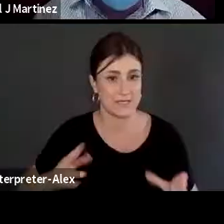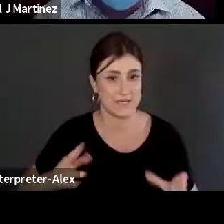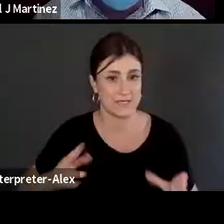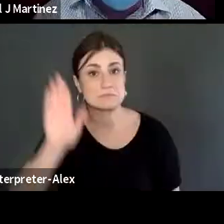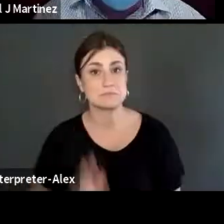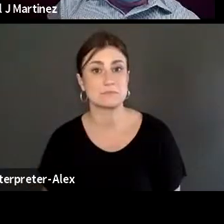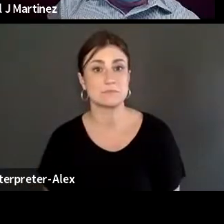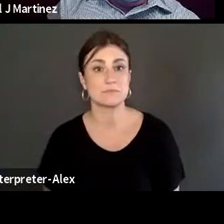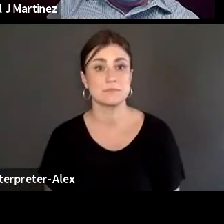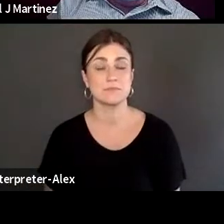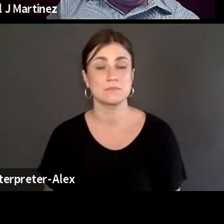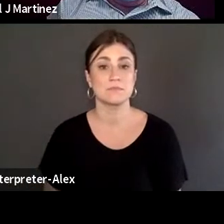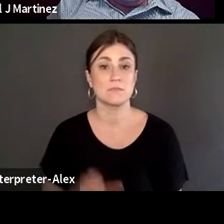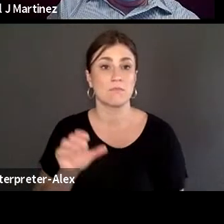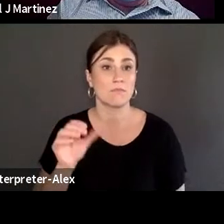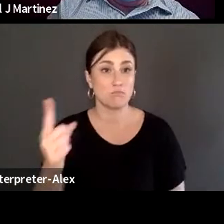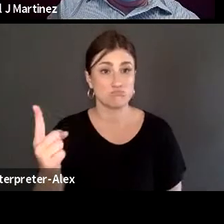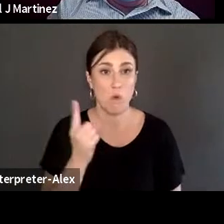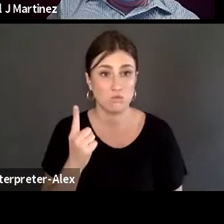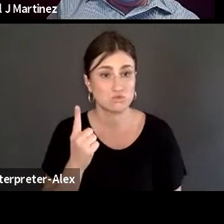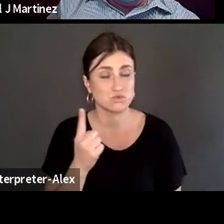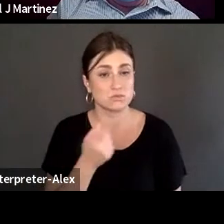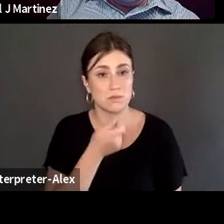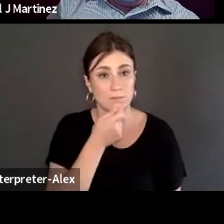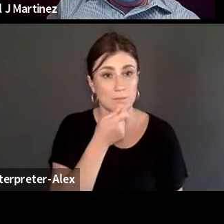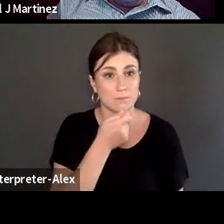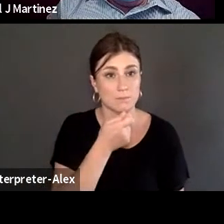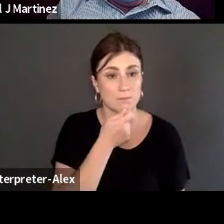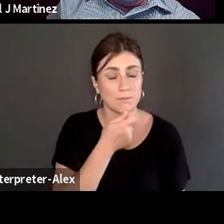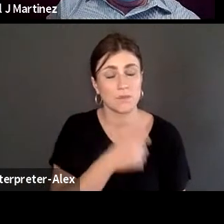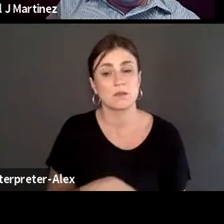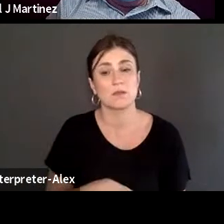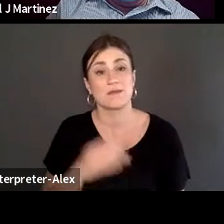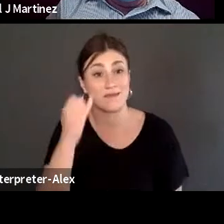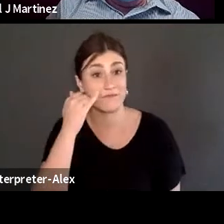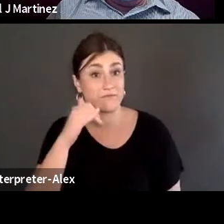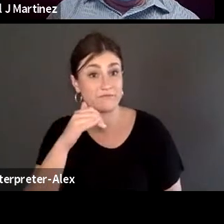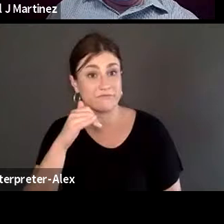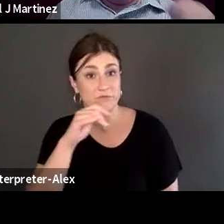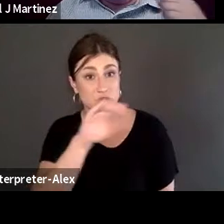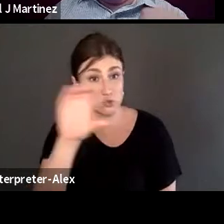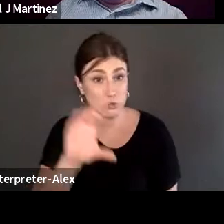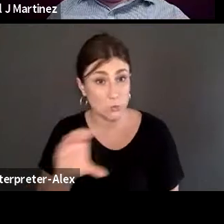podium or raise your hand out there in the visual world.